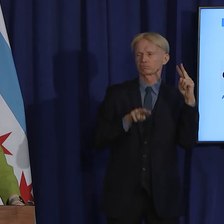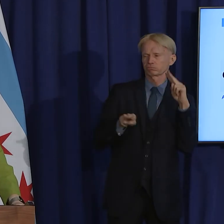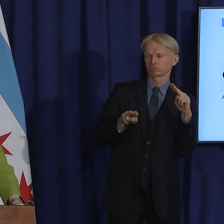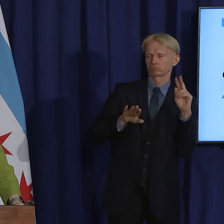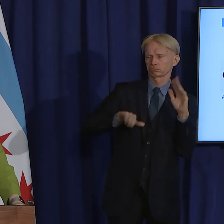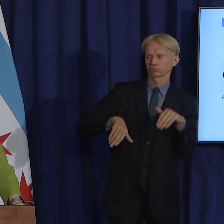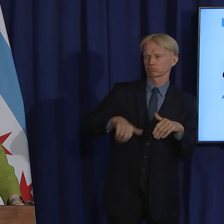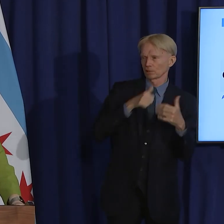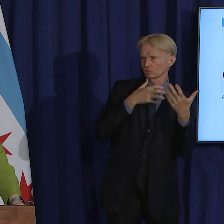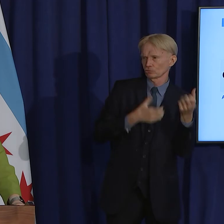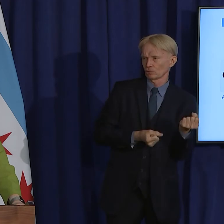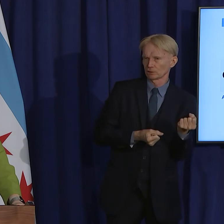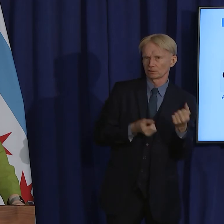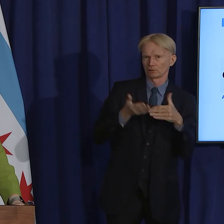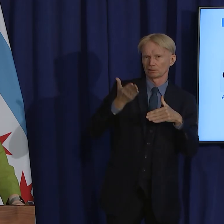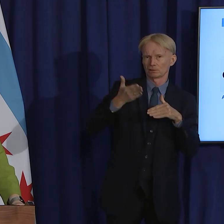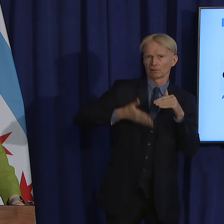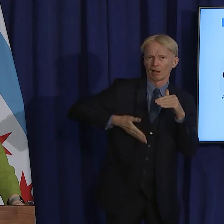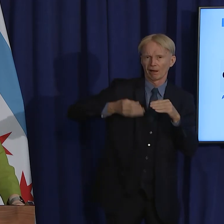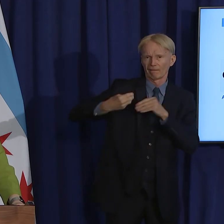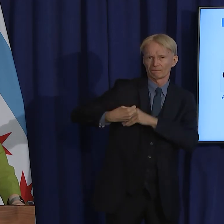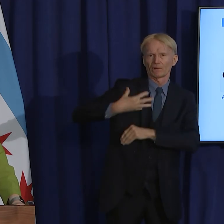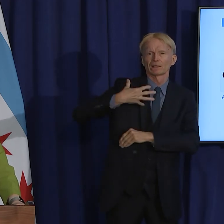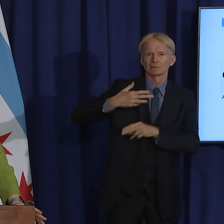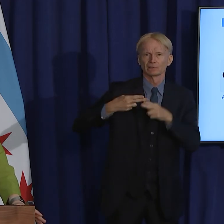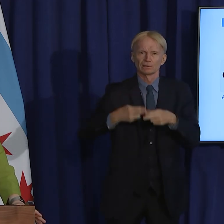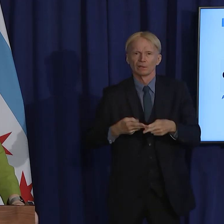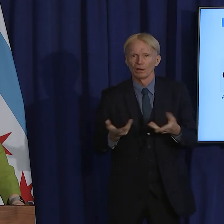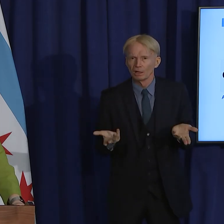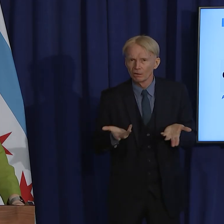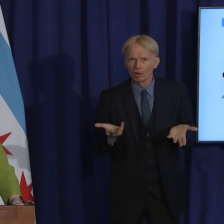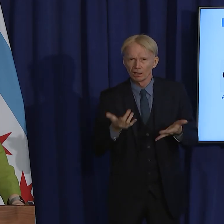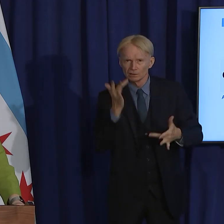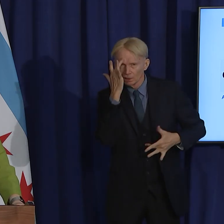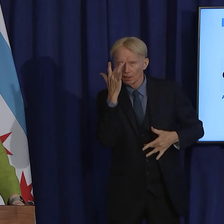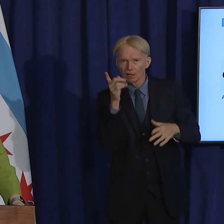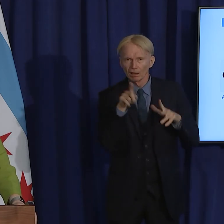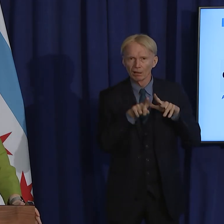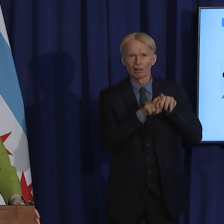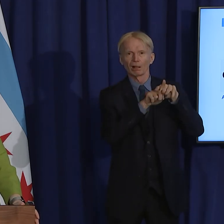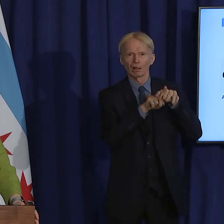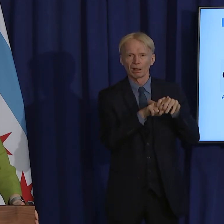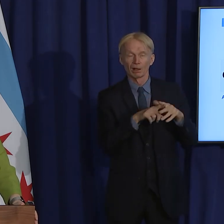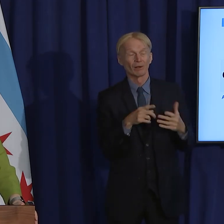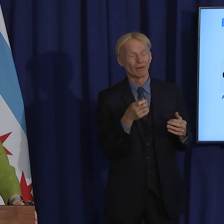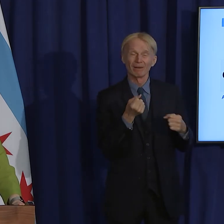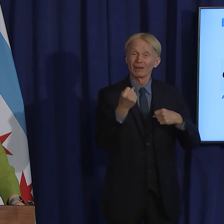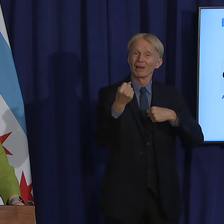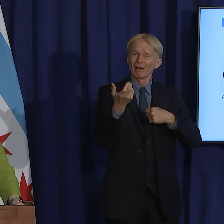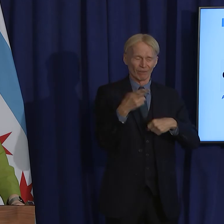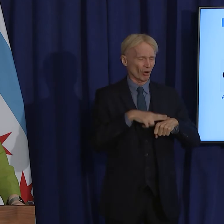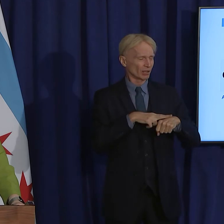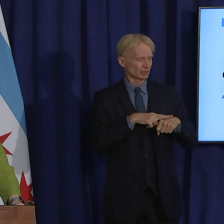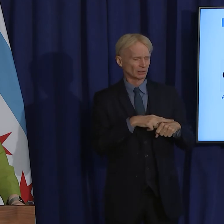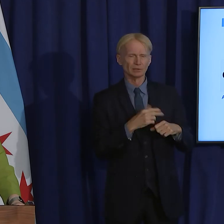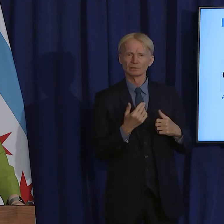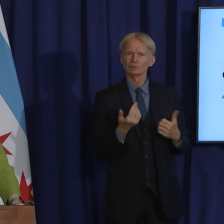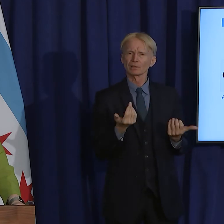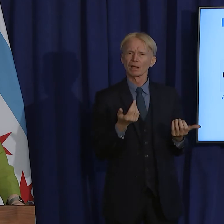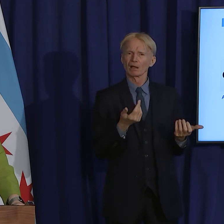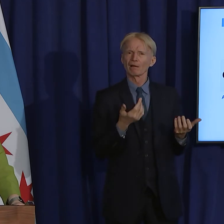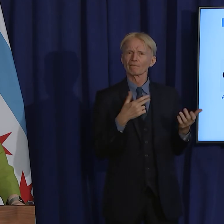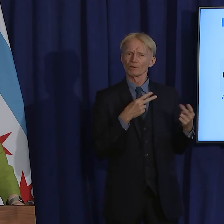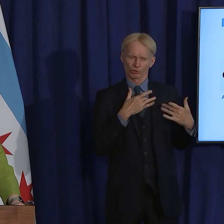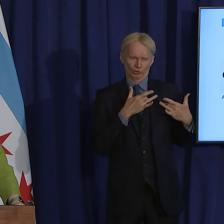more concern about side effects as a result of this. And at one level, that would be a very natural thing to be concerned about. And